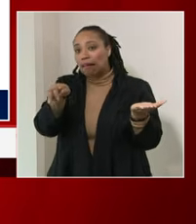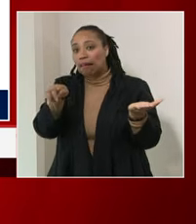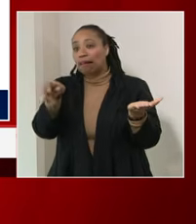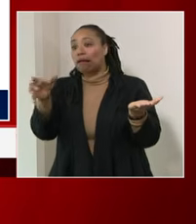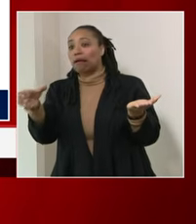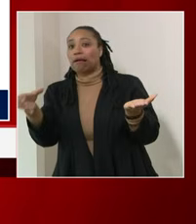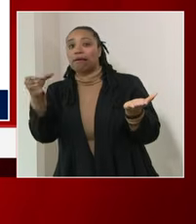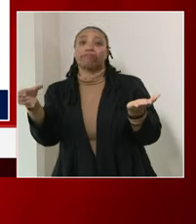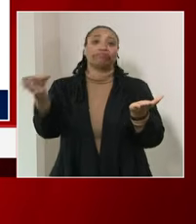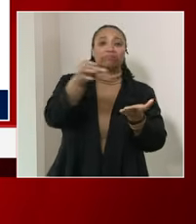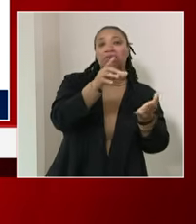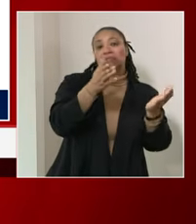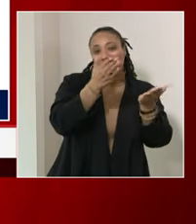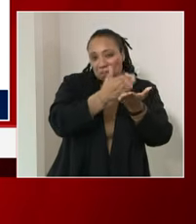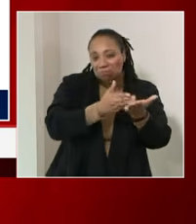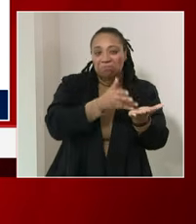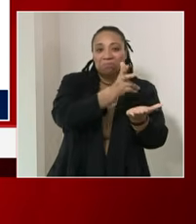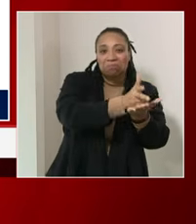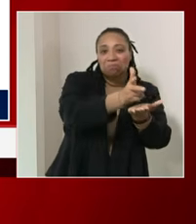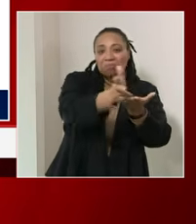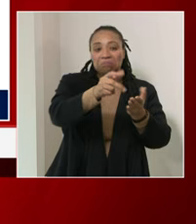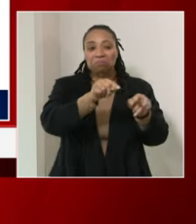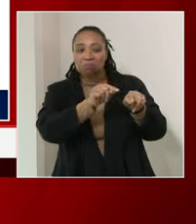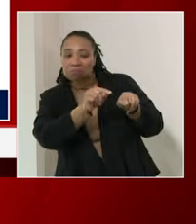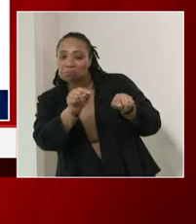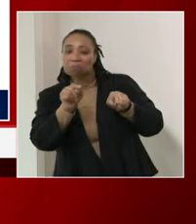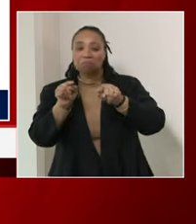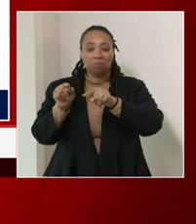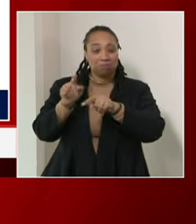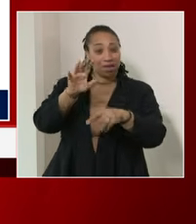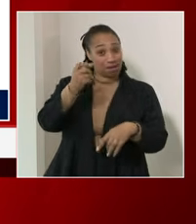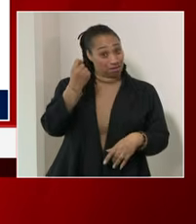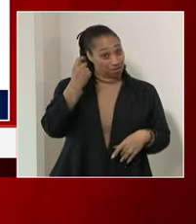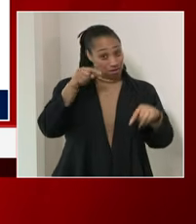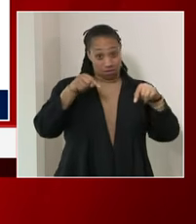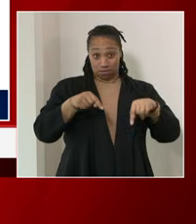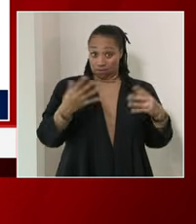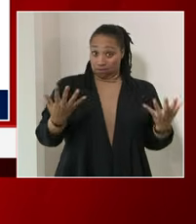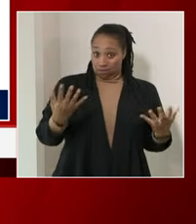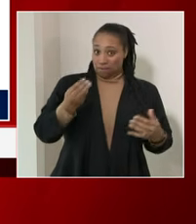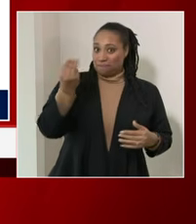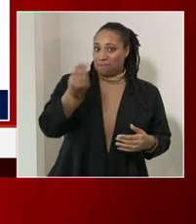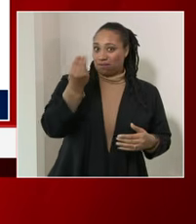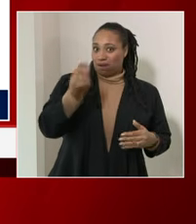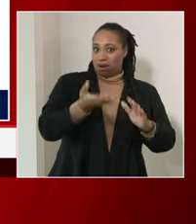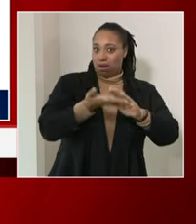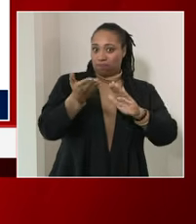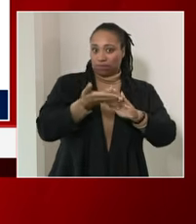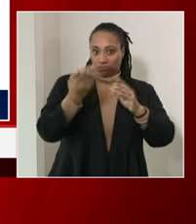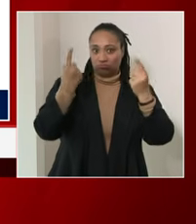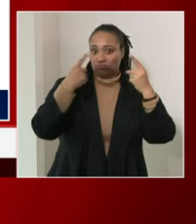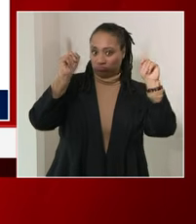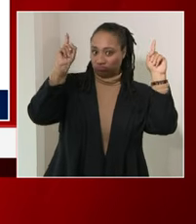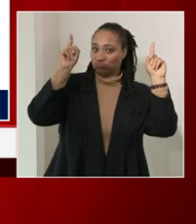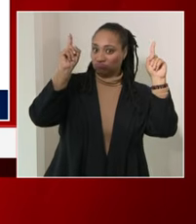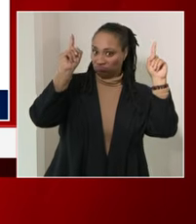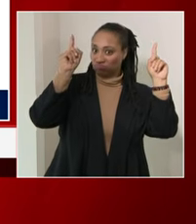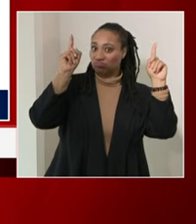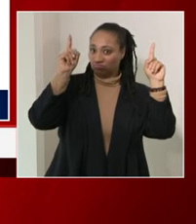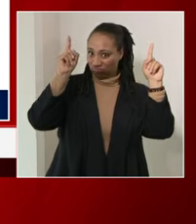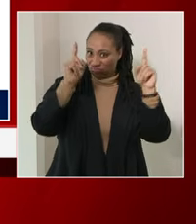successful that we have actually already gotten to the point where more than 50% of the Tuesday alleyway